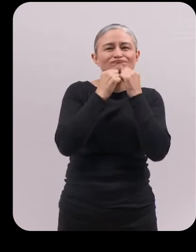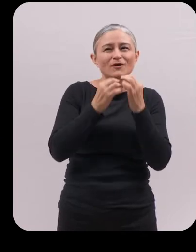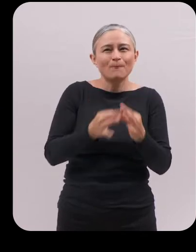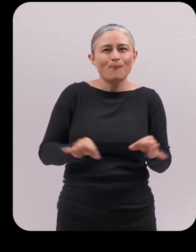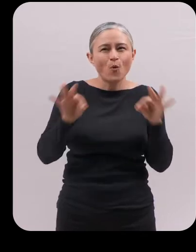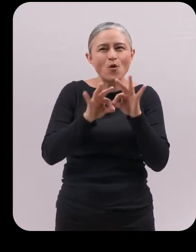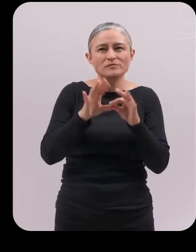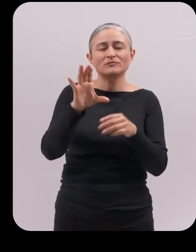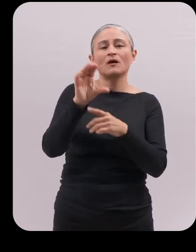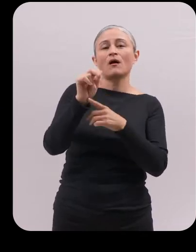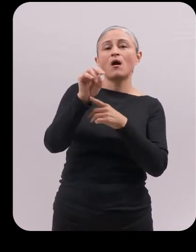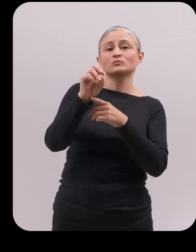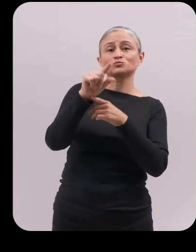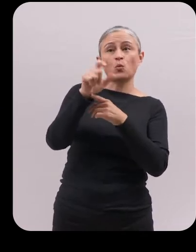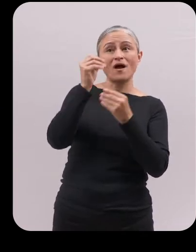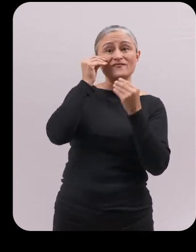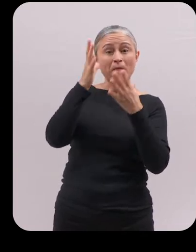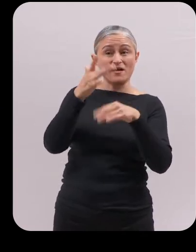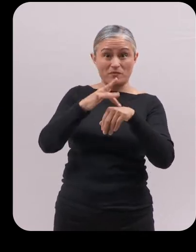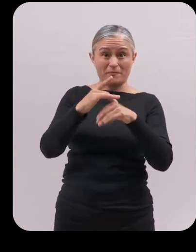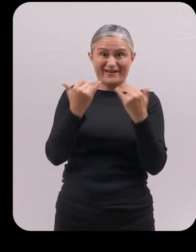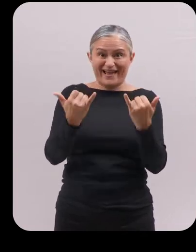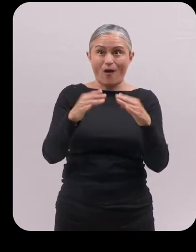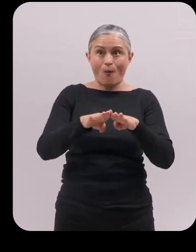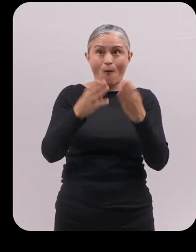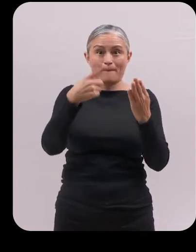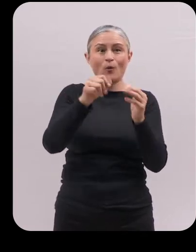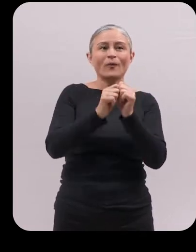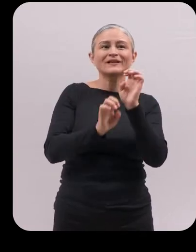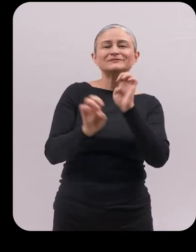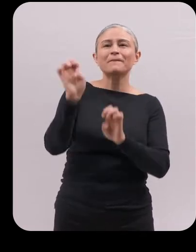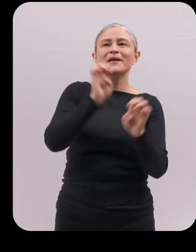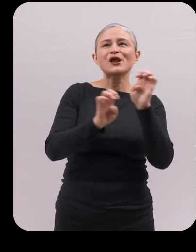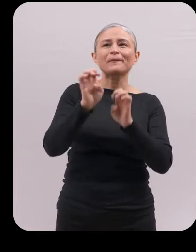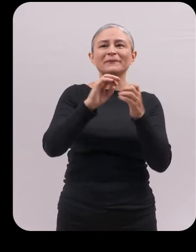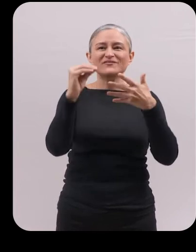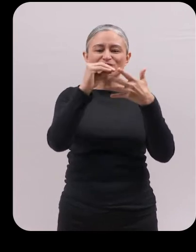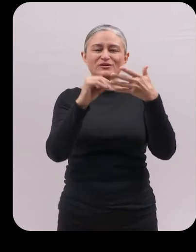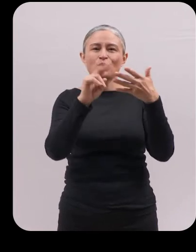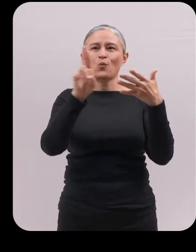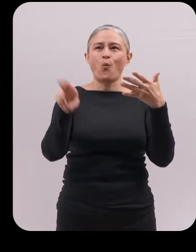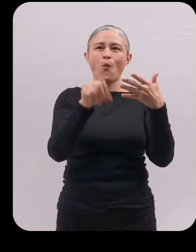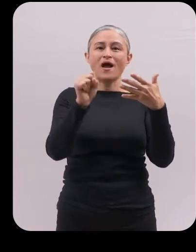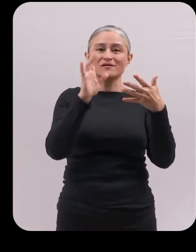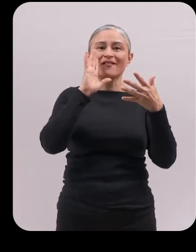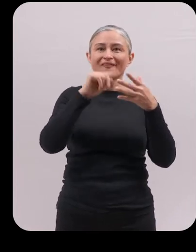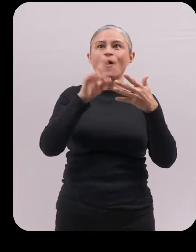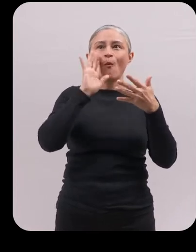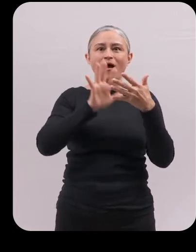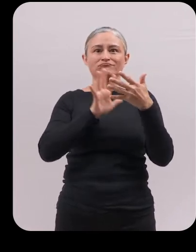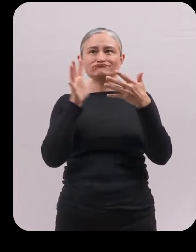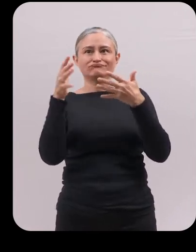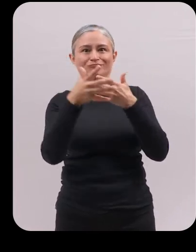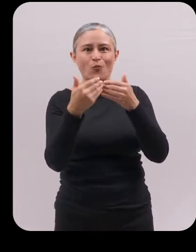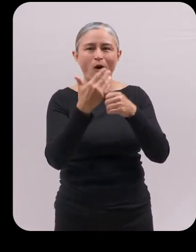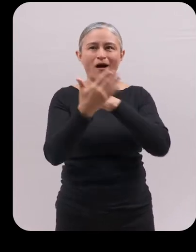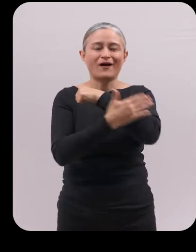Chrome DevTools is available today as an experimental feature in the US, and will be rolling out to more countries soon.